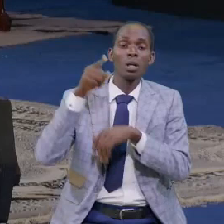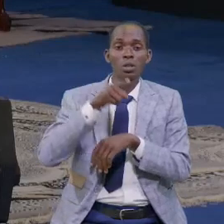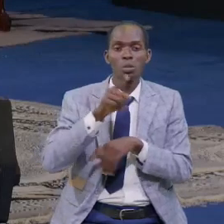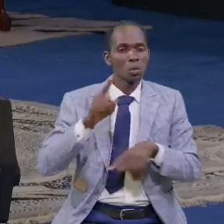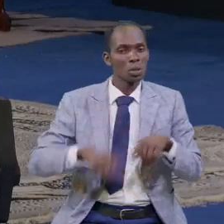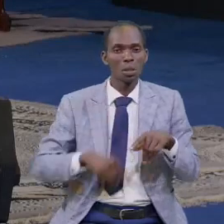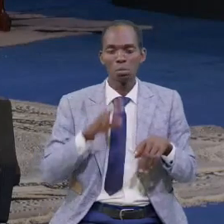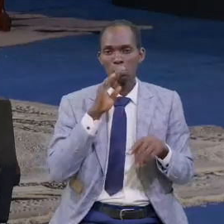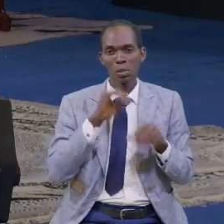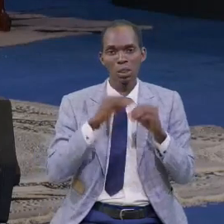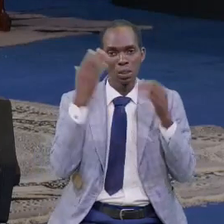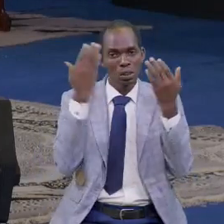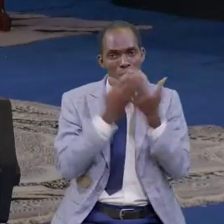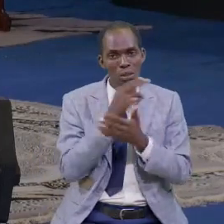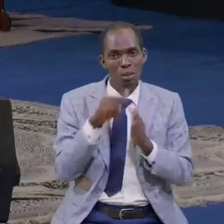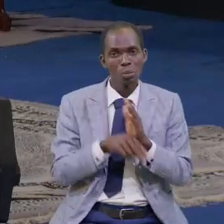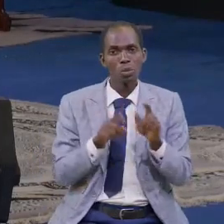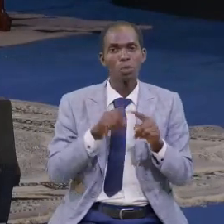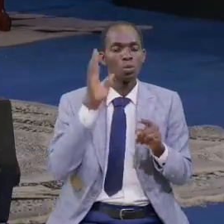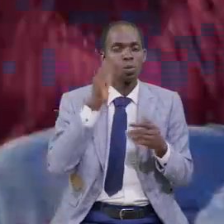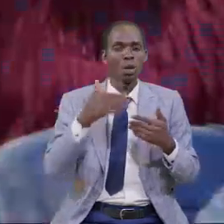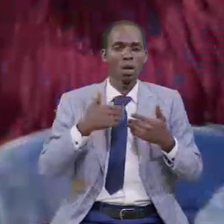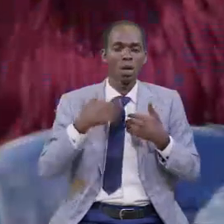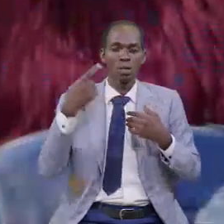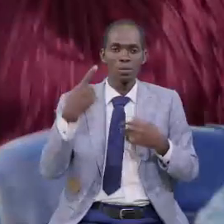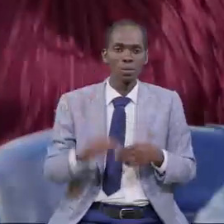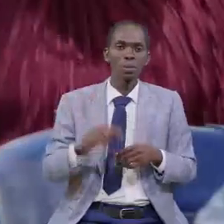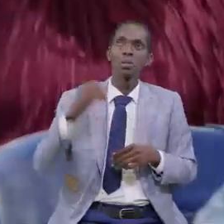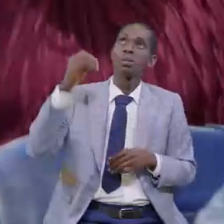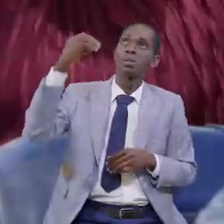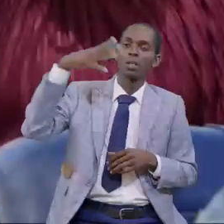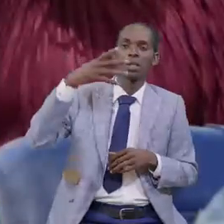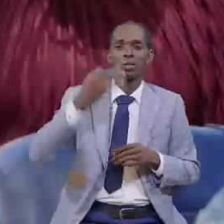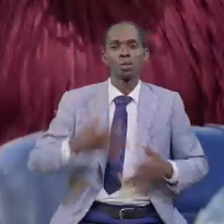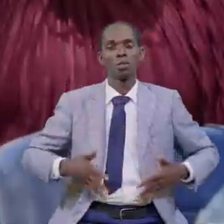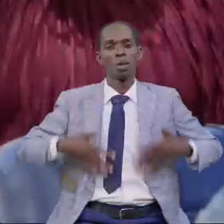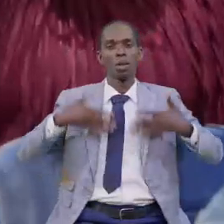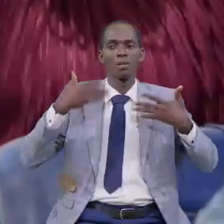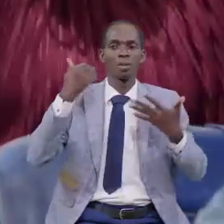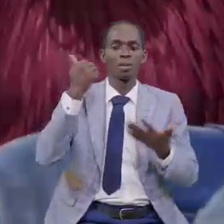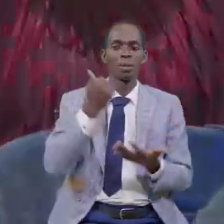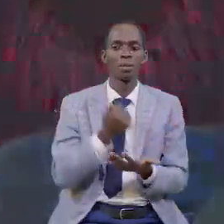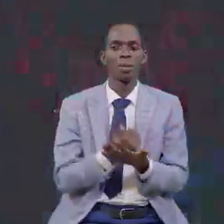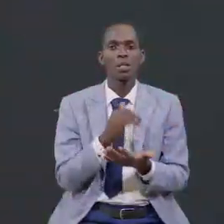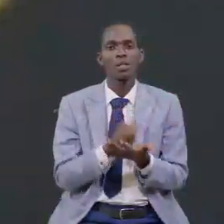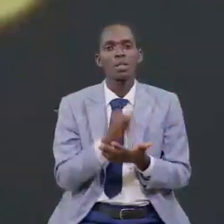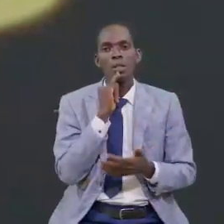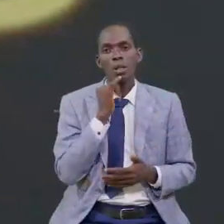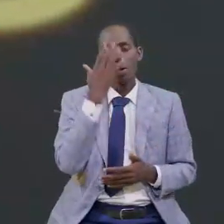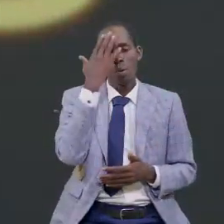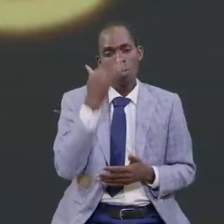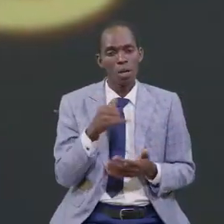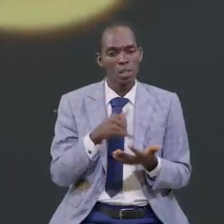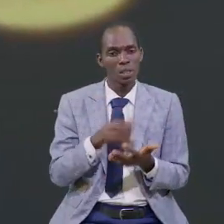the light of life. A good amen there. Amen. That's why he said, let your light so